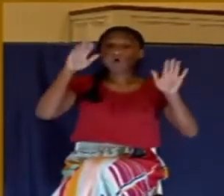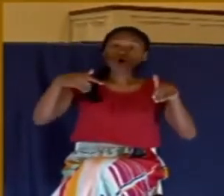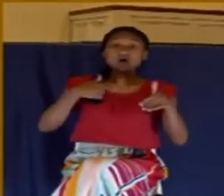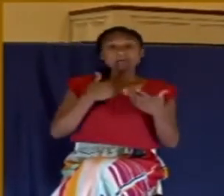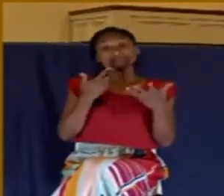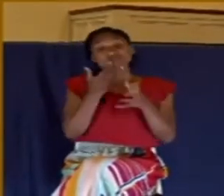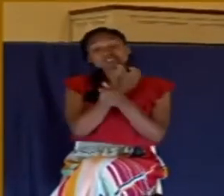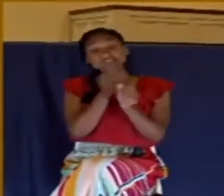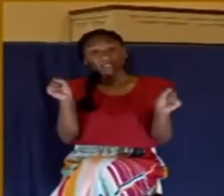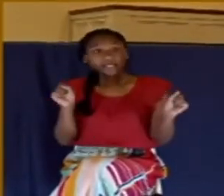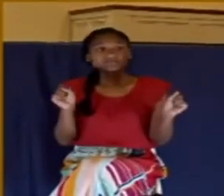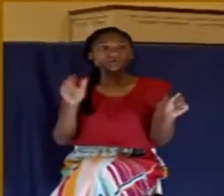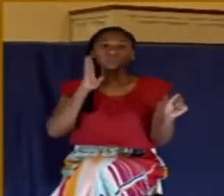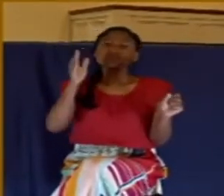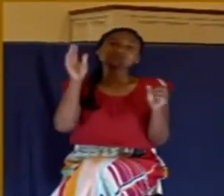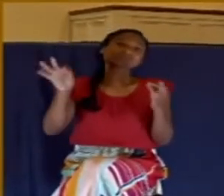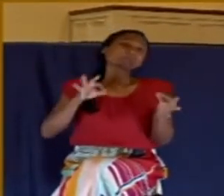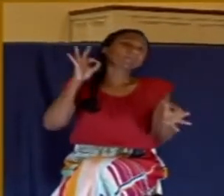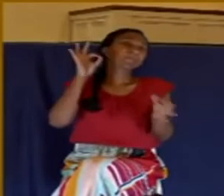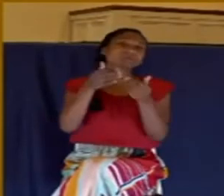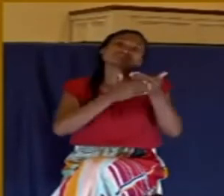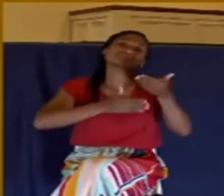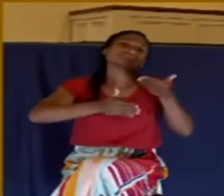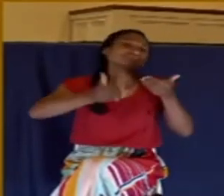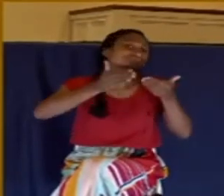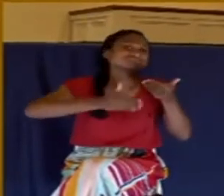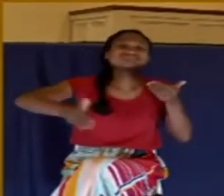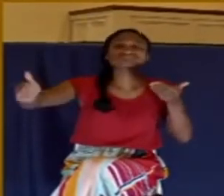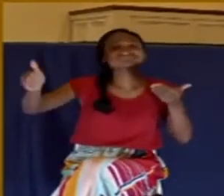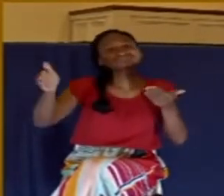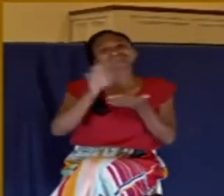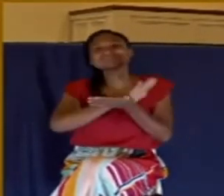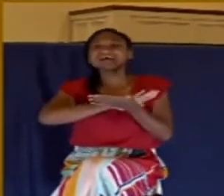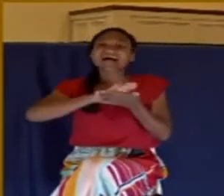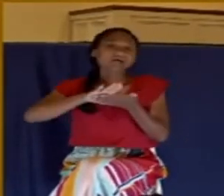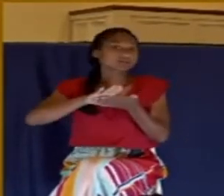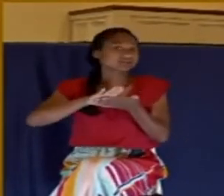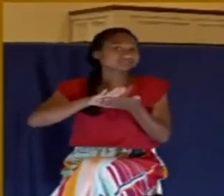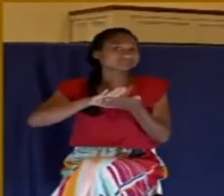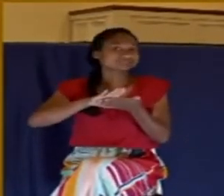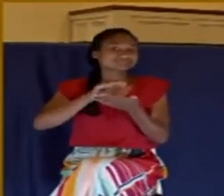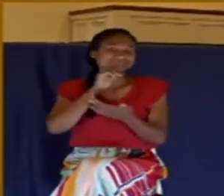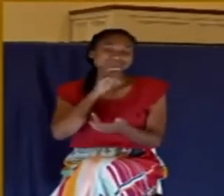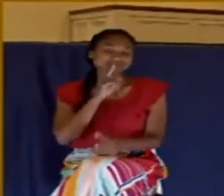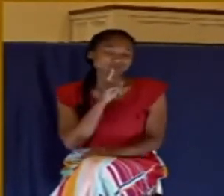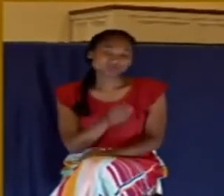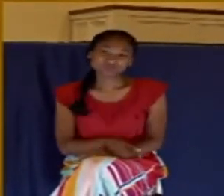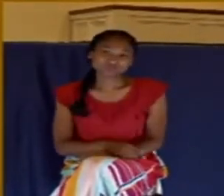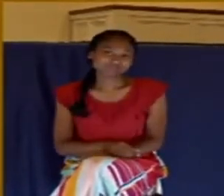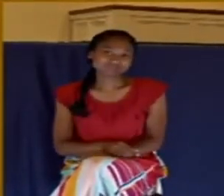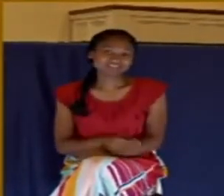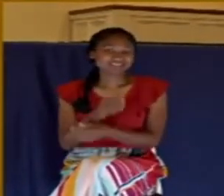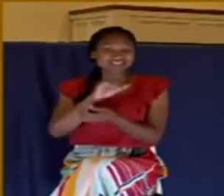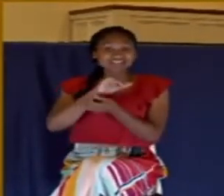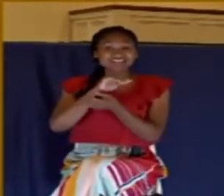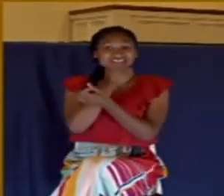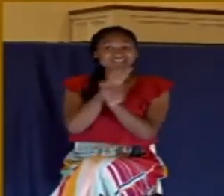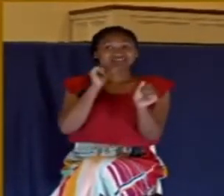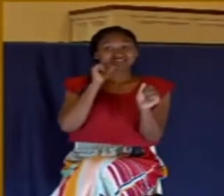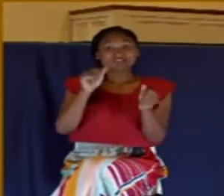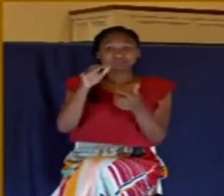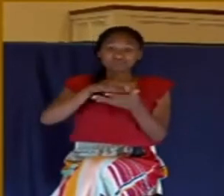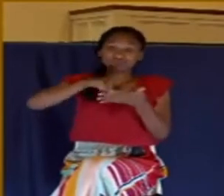and no thorns. I'm sorry, friend, that's just not true. Salvation doesn't erase trials. In